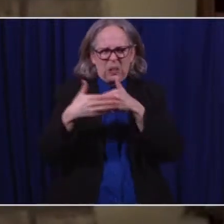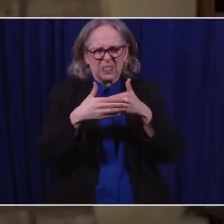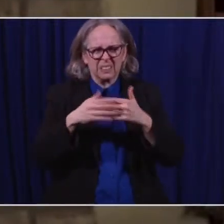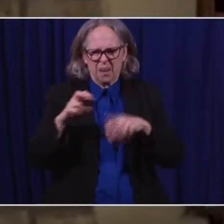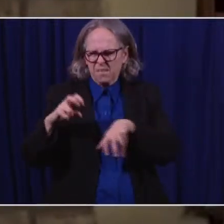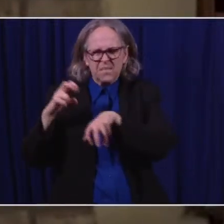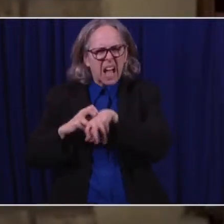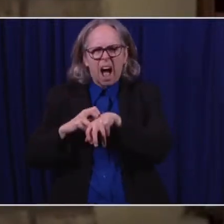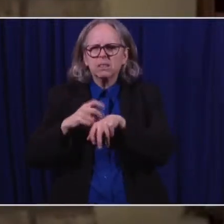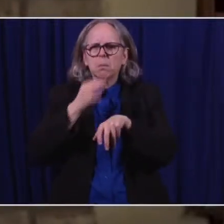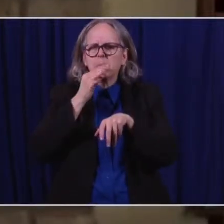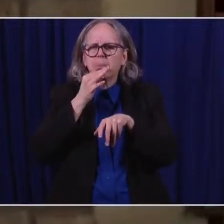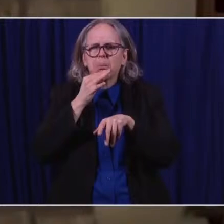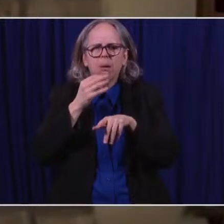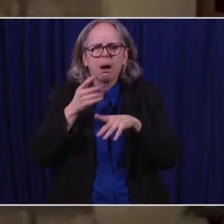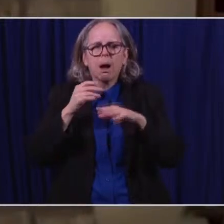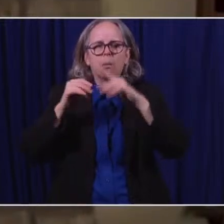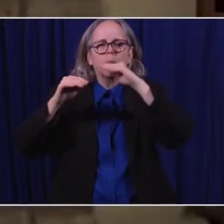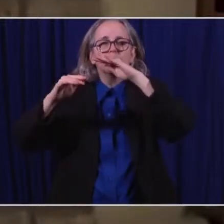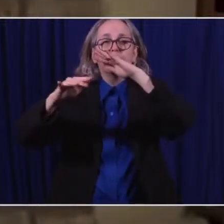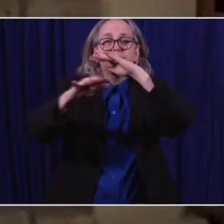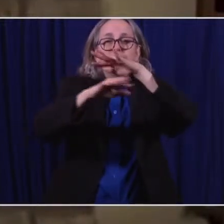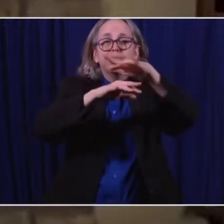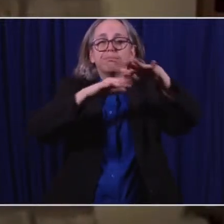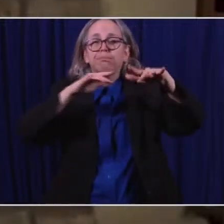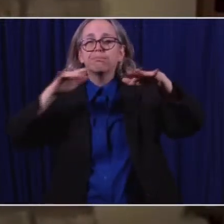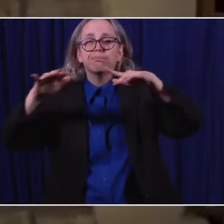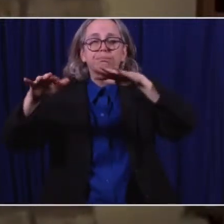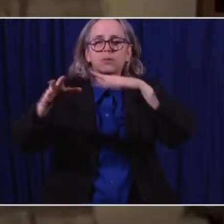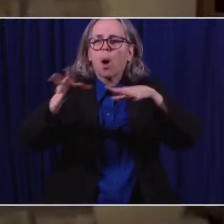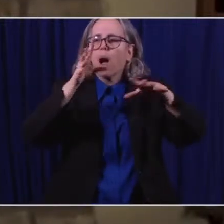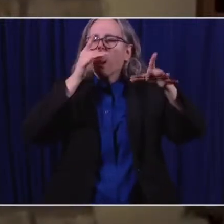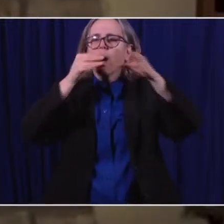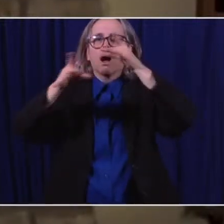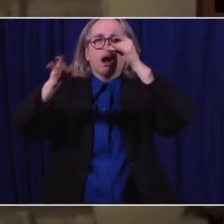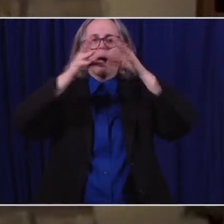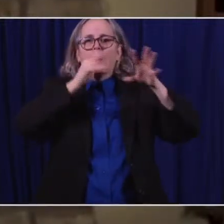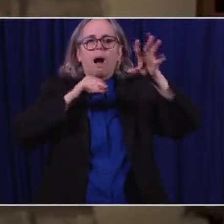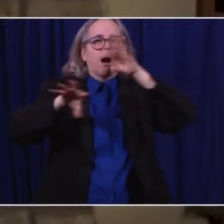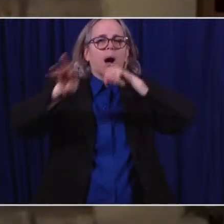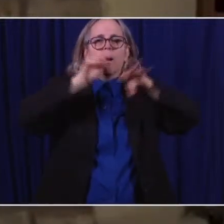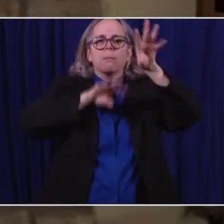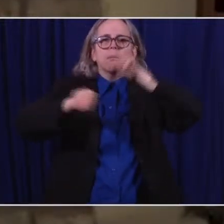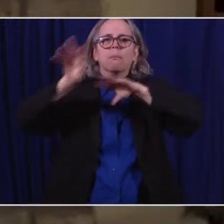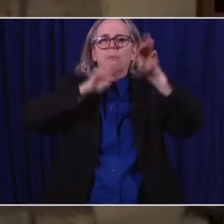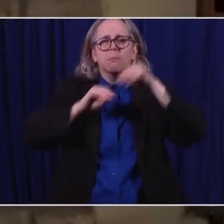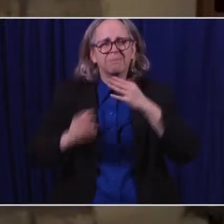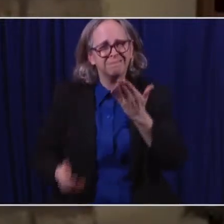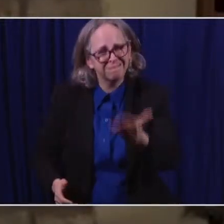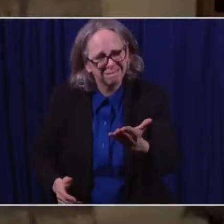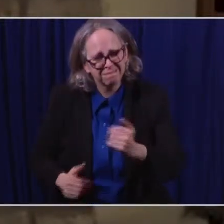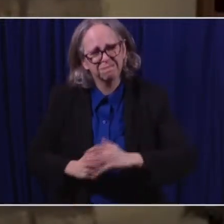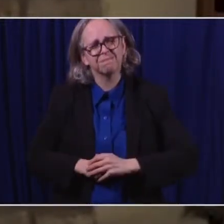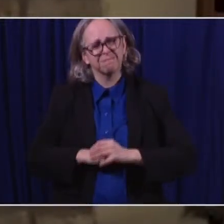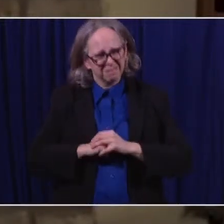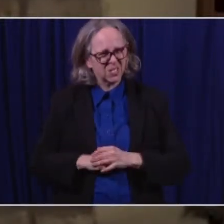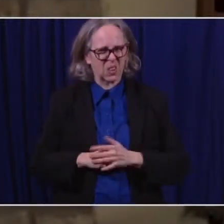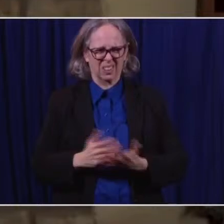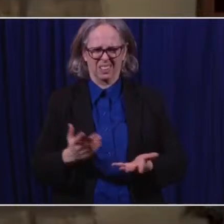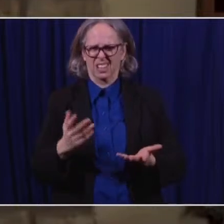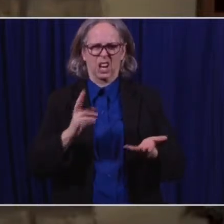very, very, very quickly. So we really put a focus on these nursing homes. We